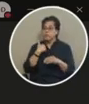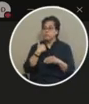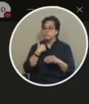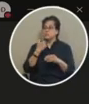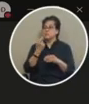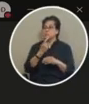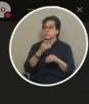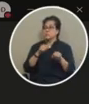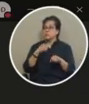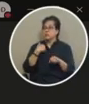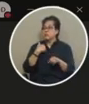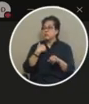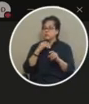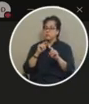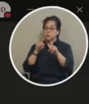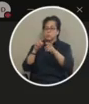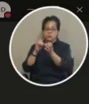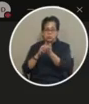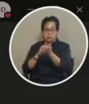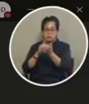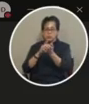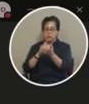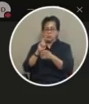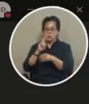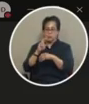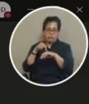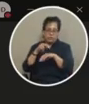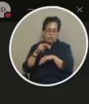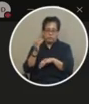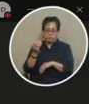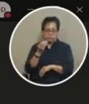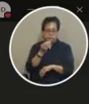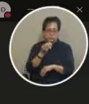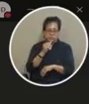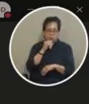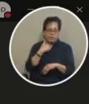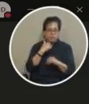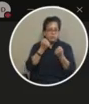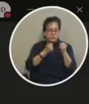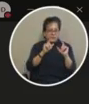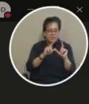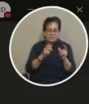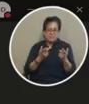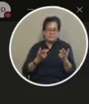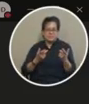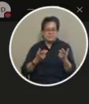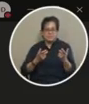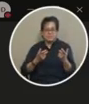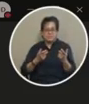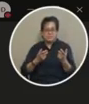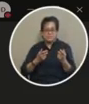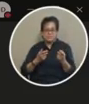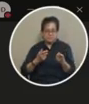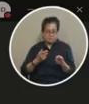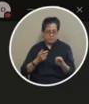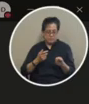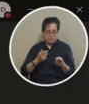someone can go to a doctor, get a doctor's referral, and not have a driver's license.